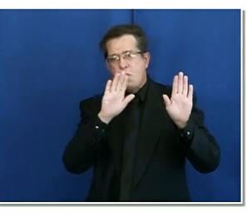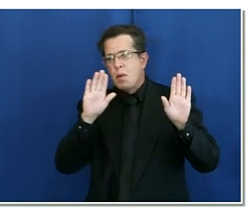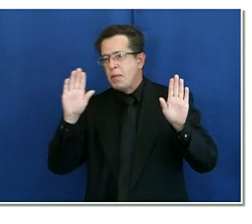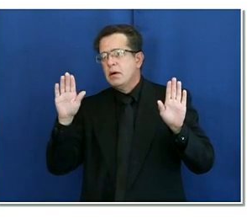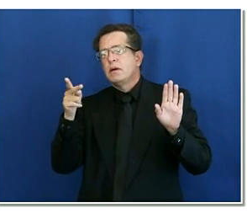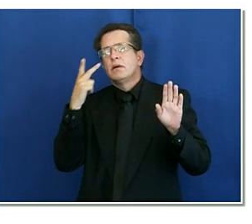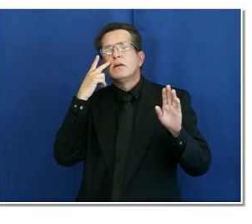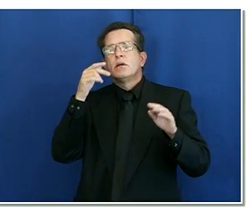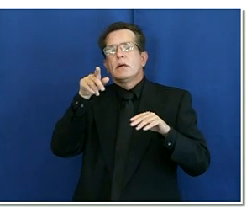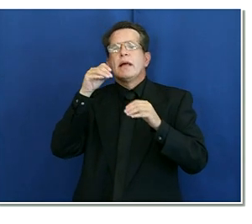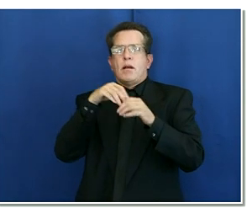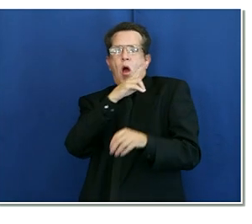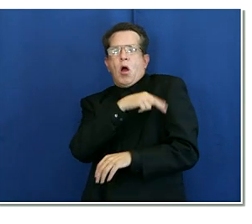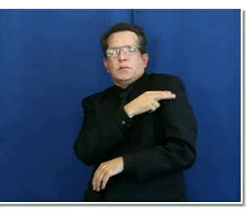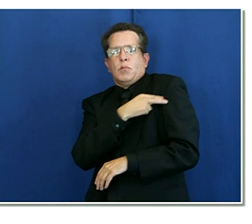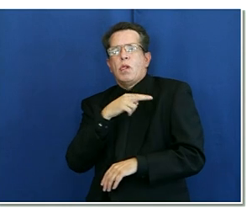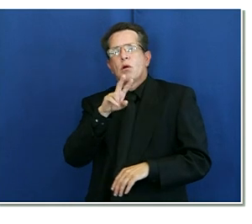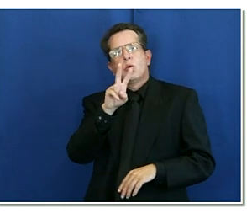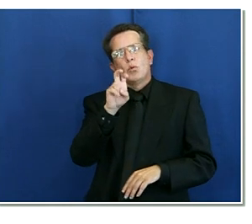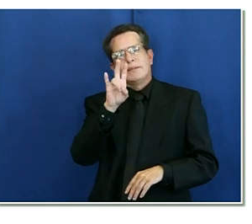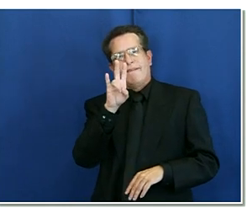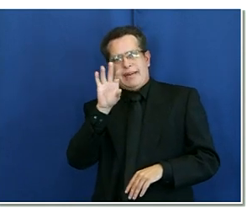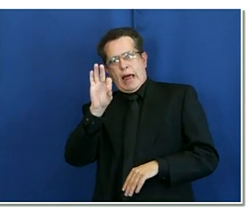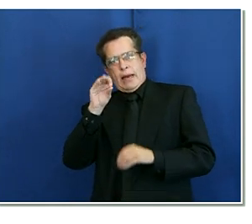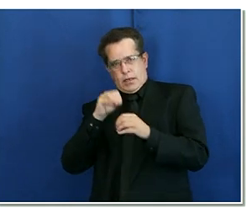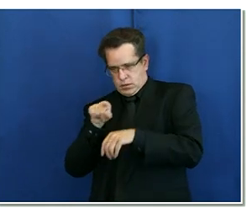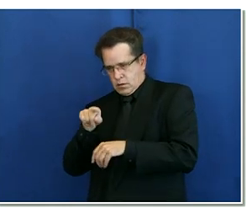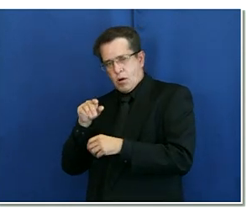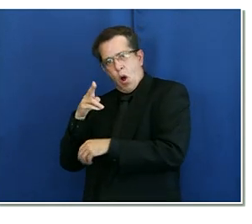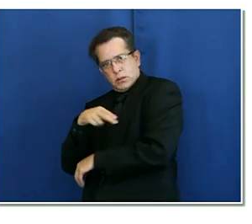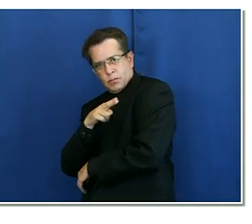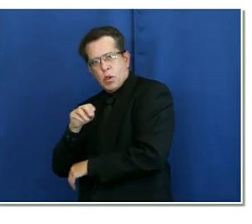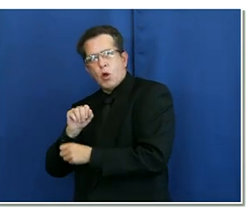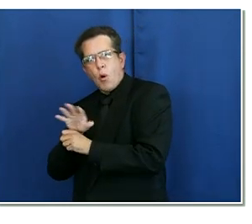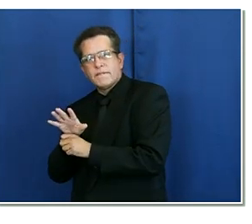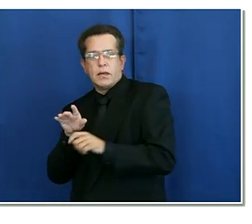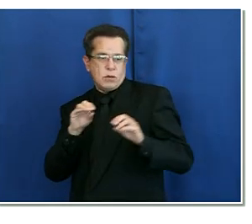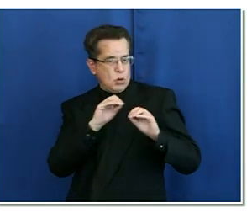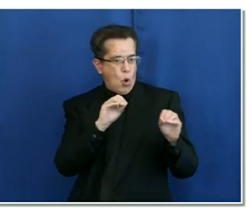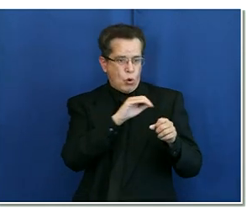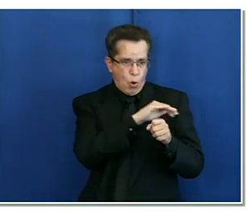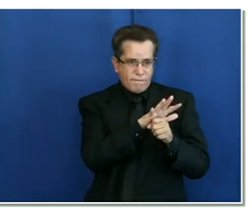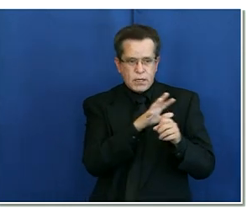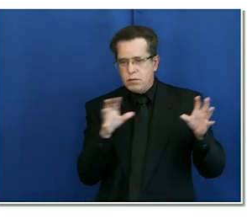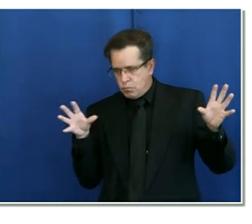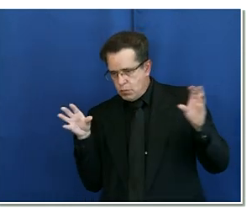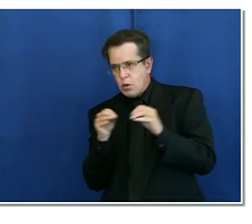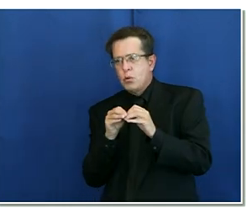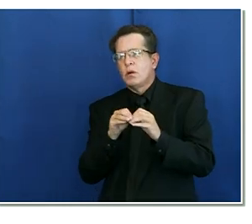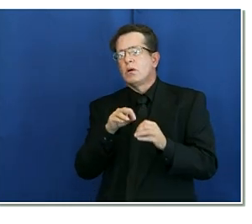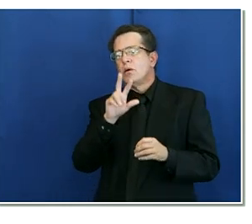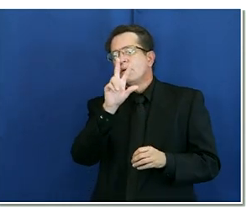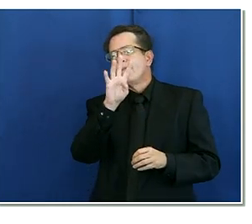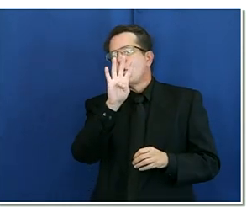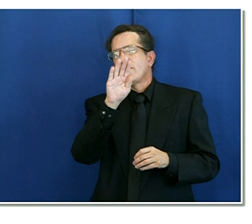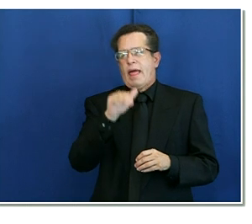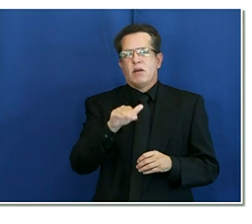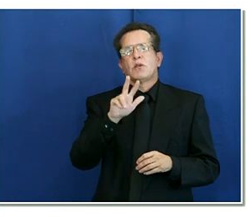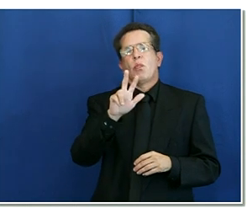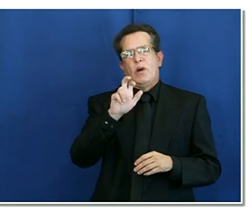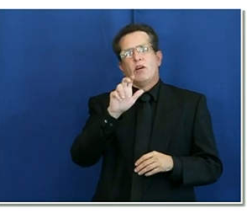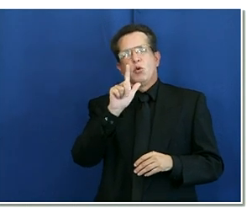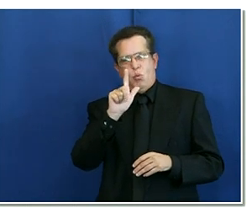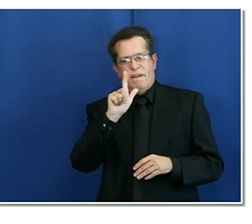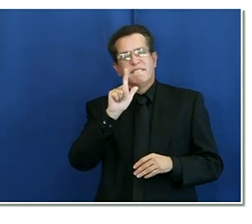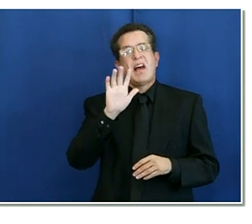you see our 279 at the bottom, COVID-related. Non-COVID related, again, 4,325, again, holding reasonably